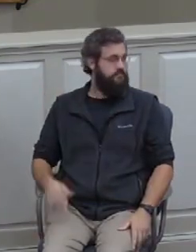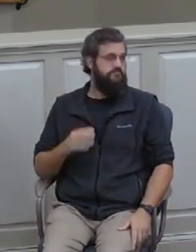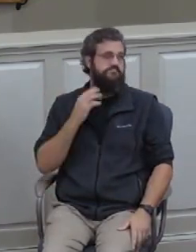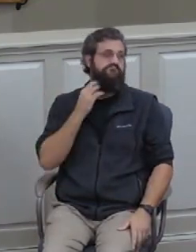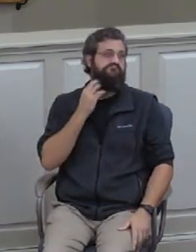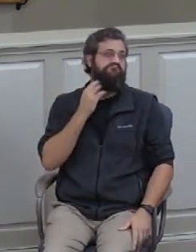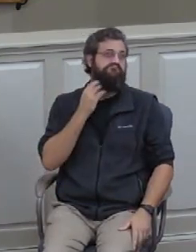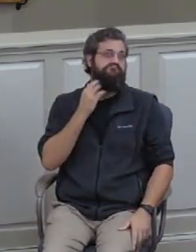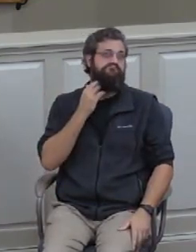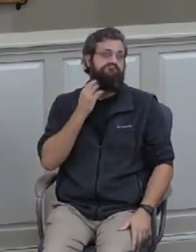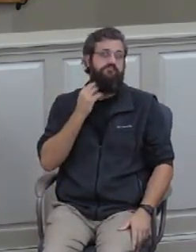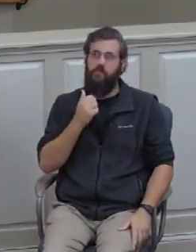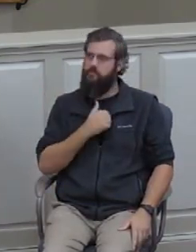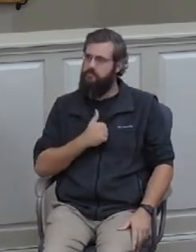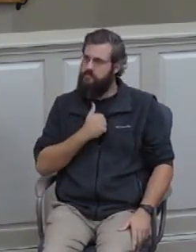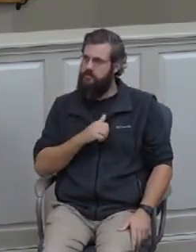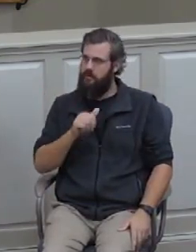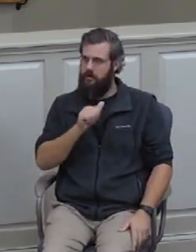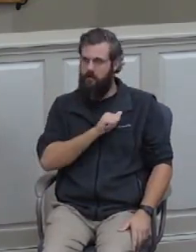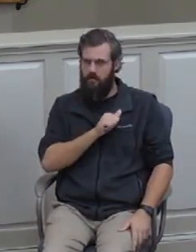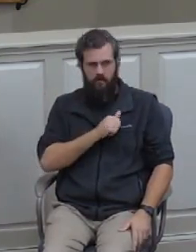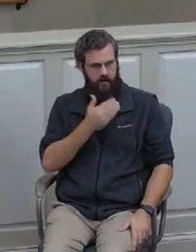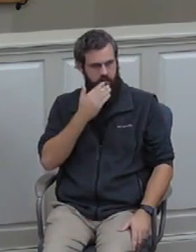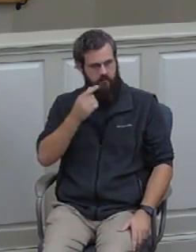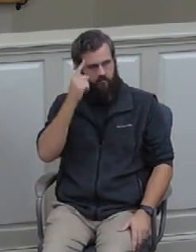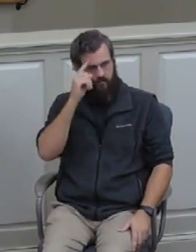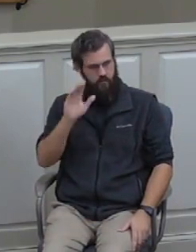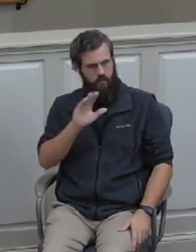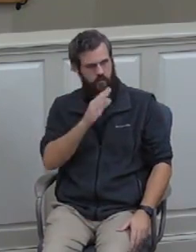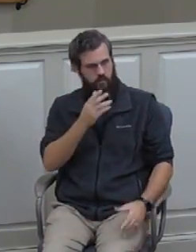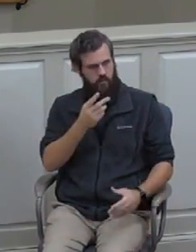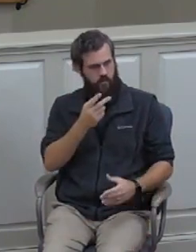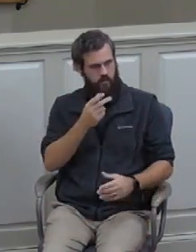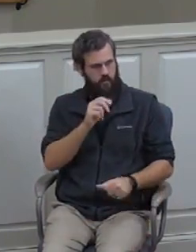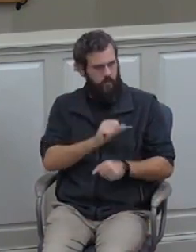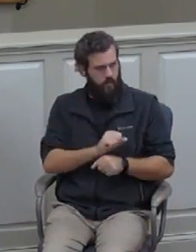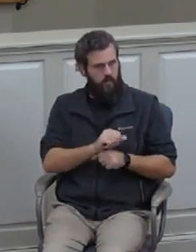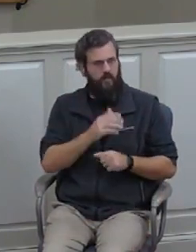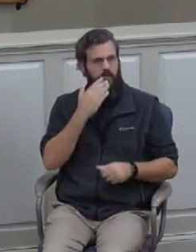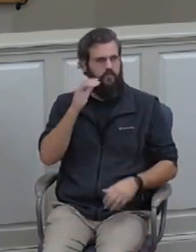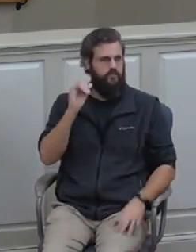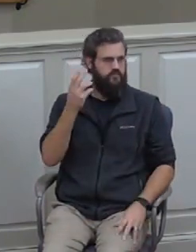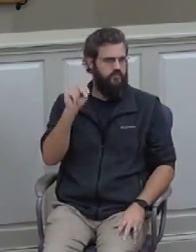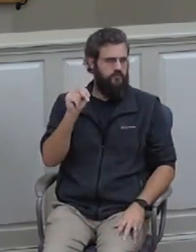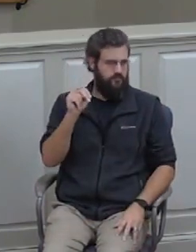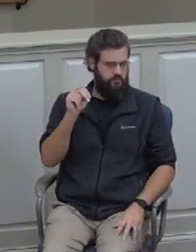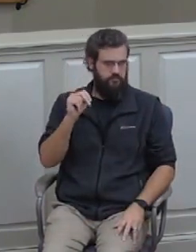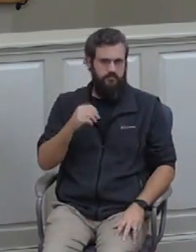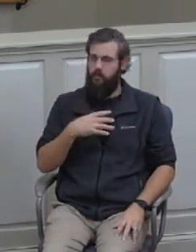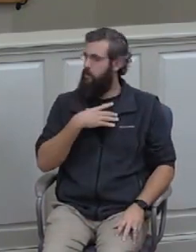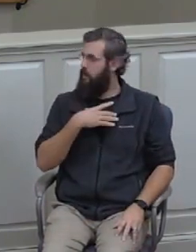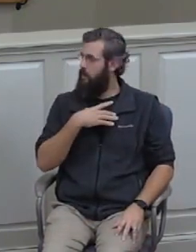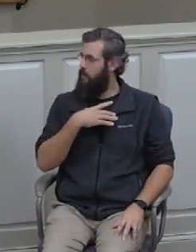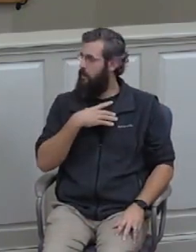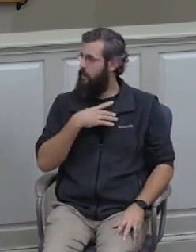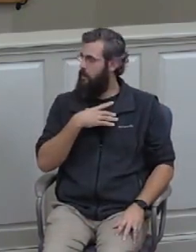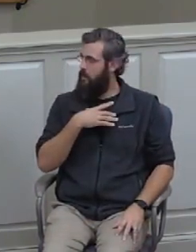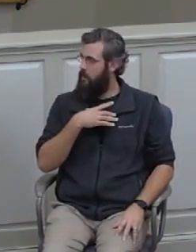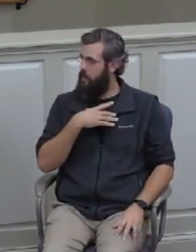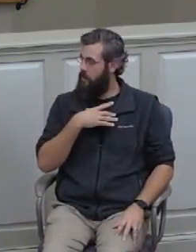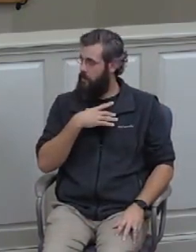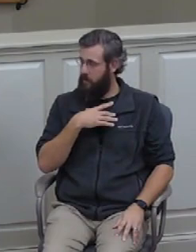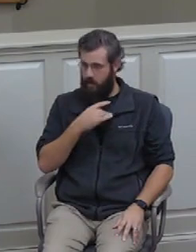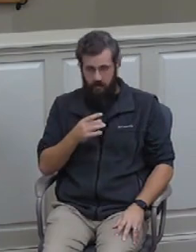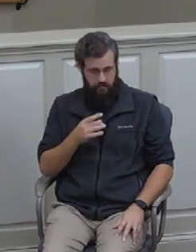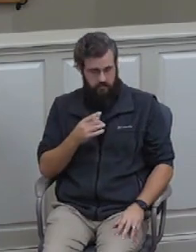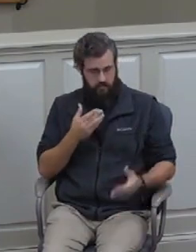Dexter, excuse me, I'm sorry. I just want to thank you for some good work. Yeah. I just had a good time reading And John, this. thank you. Yes. I'd like to maybe